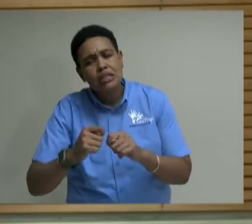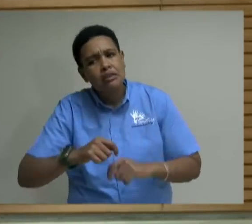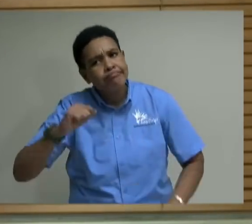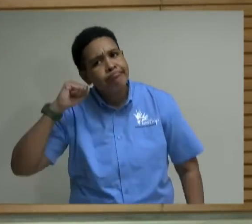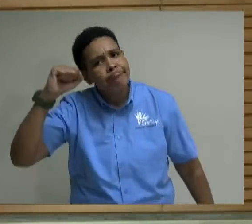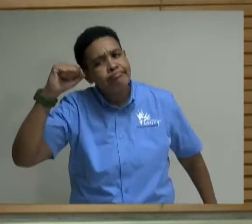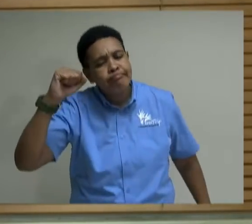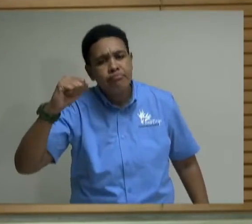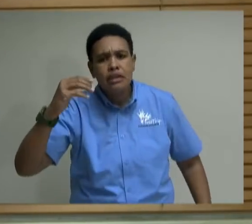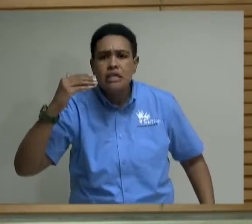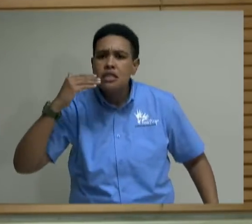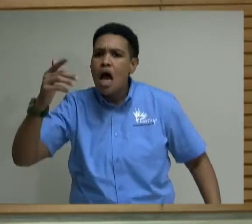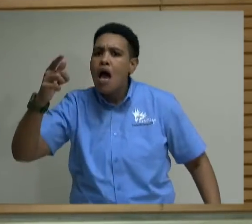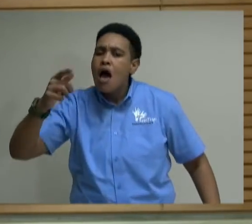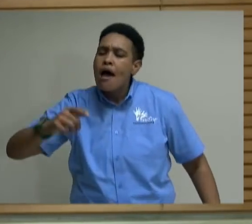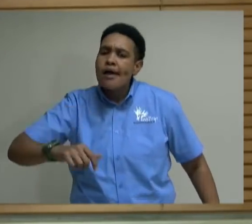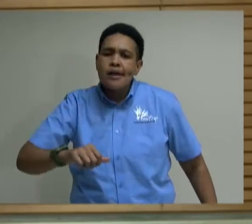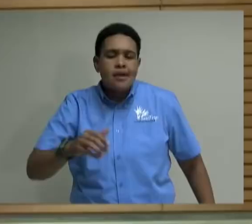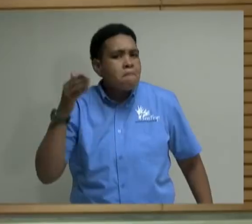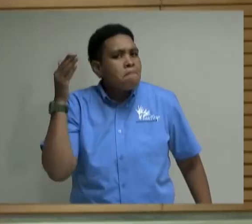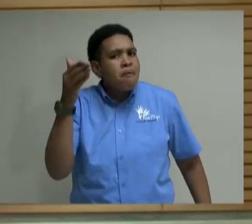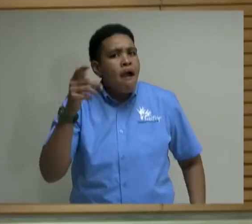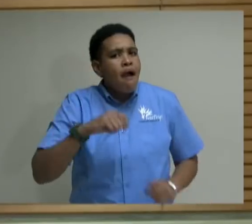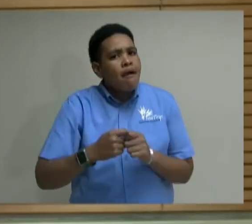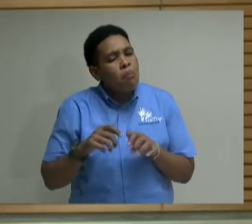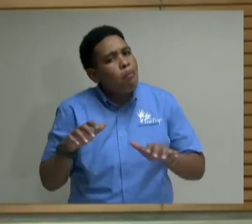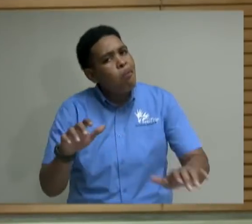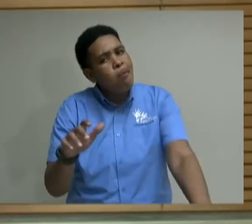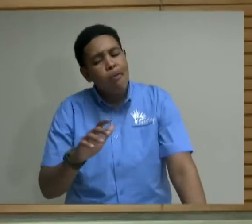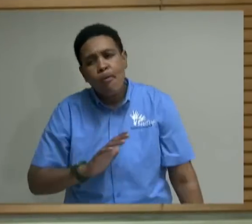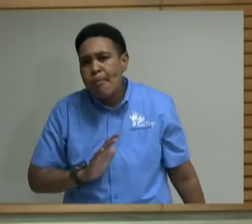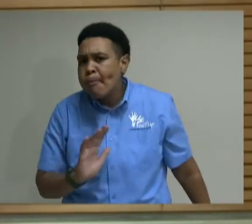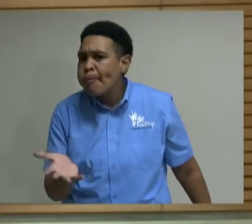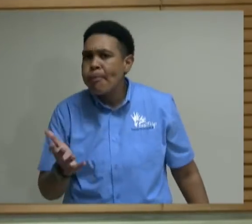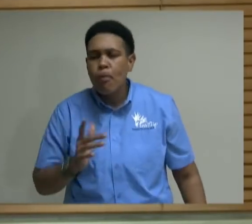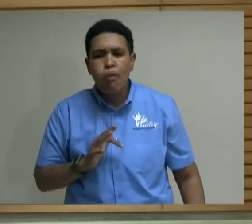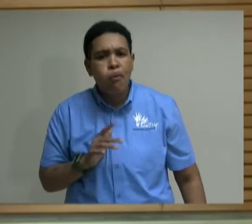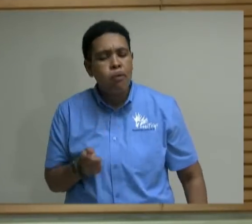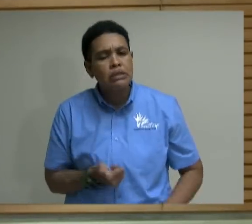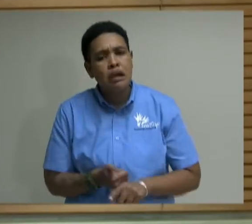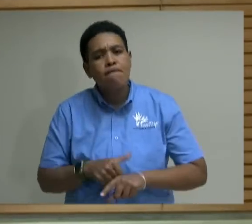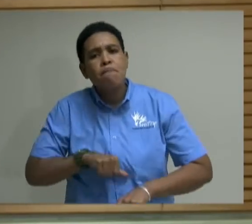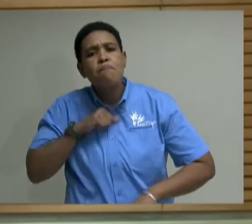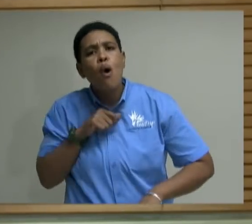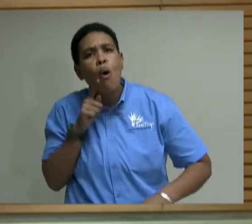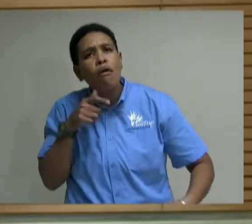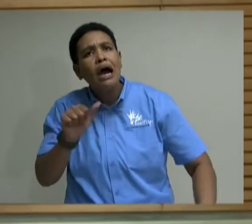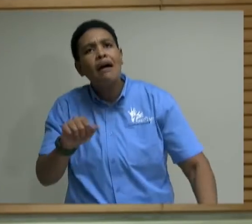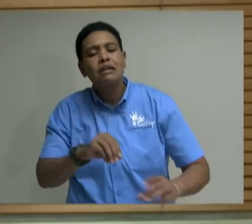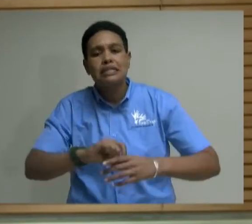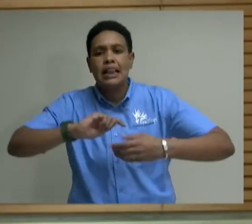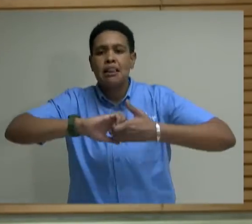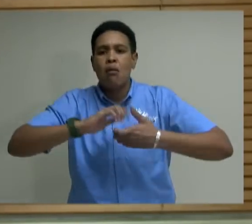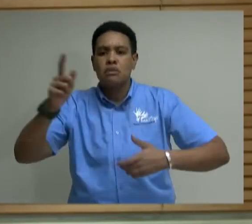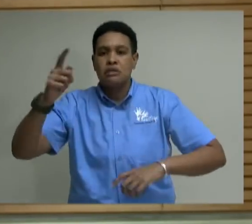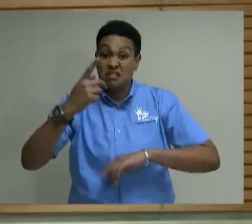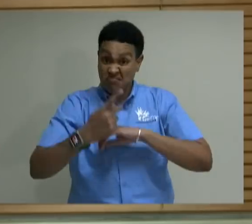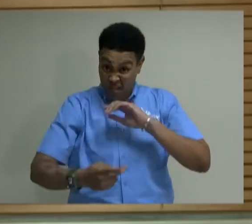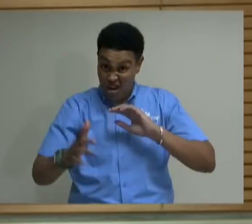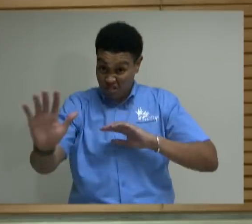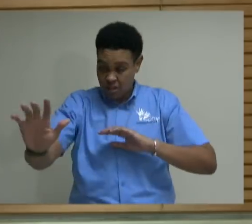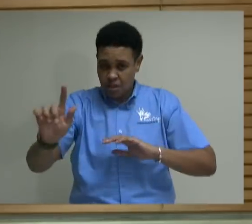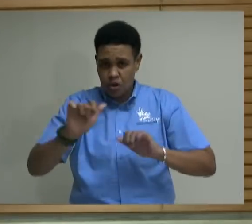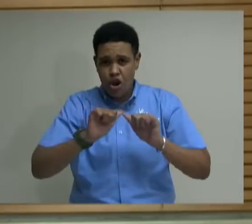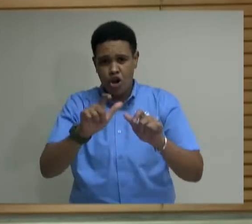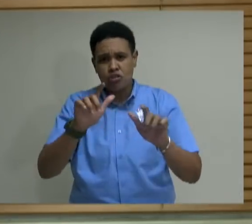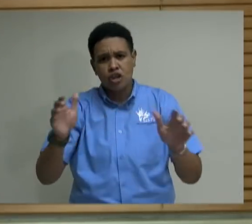up for us this year, and we're very proud of the efforts in the parish of St. Thomas, and we encourage you and the team and the citizens to